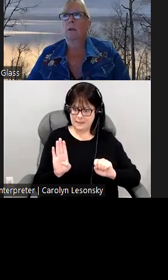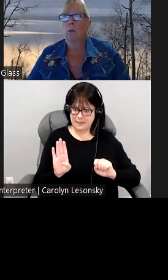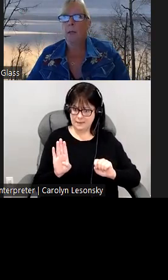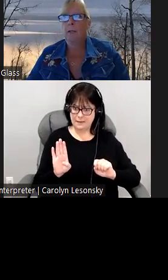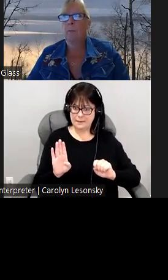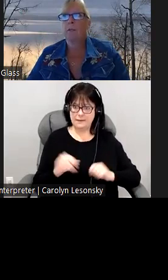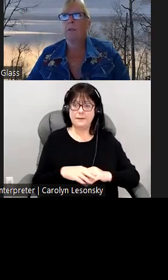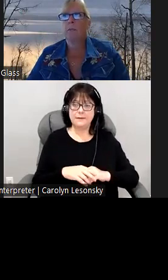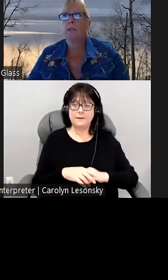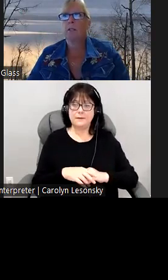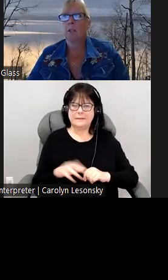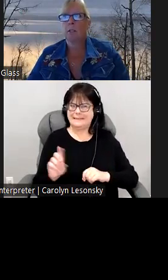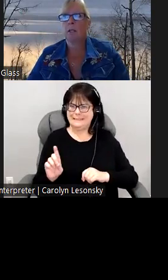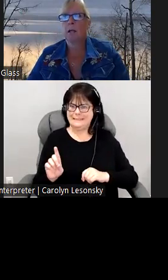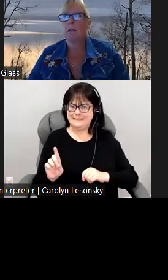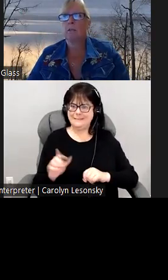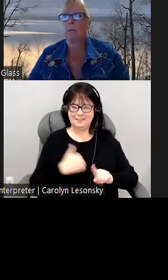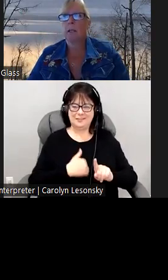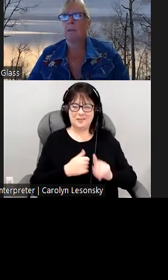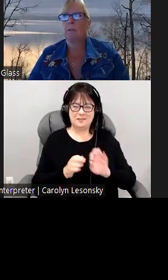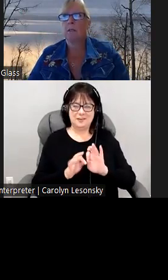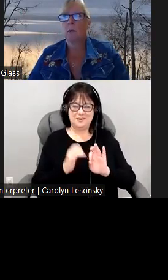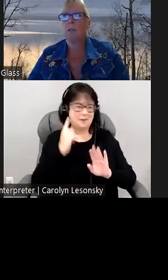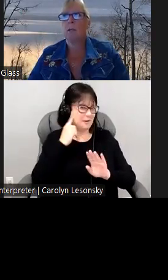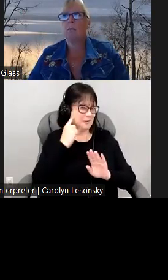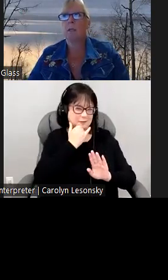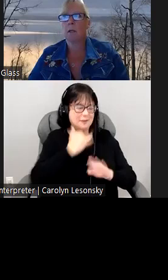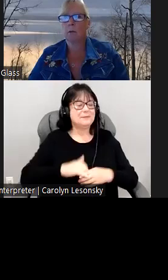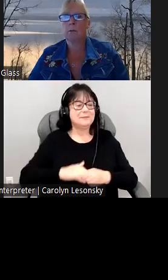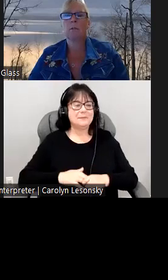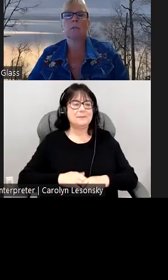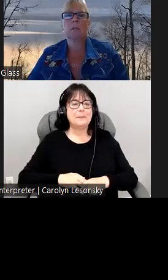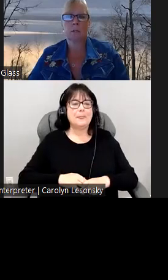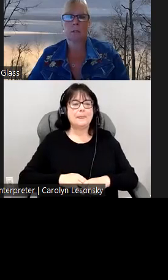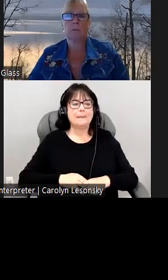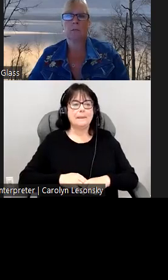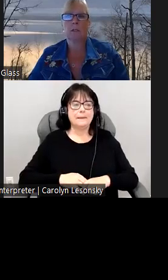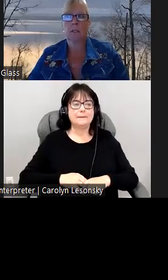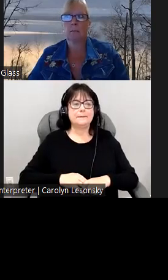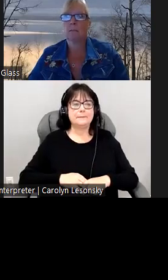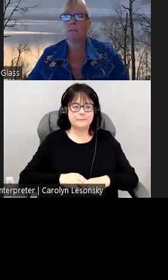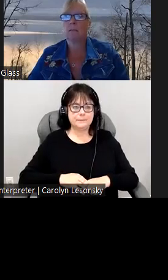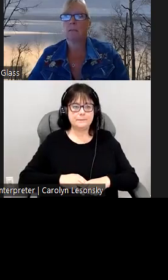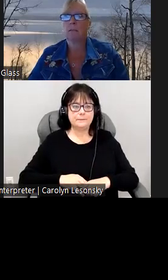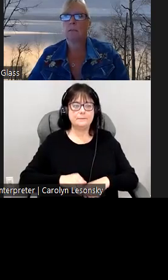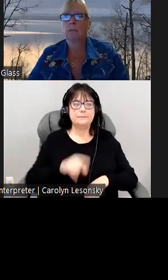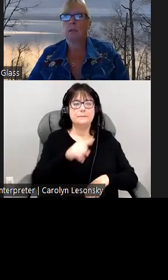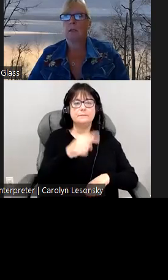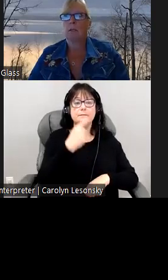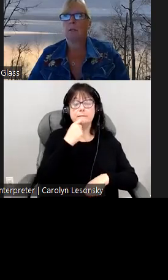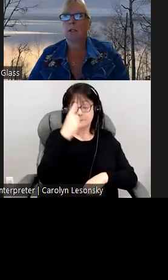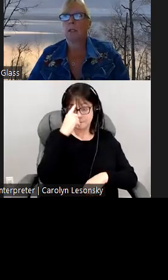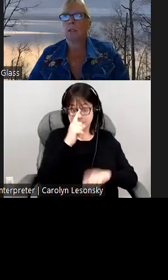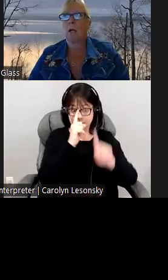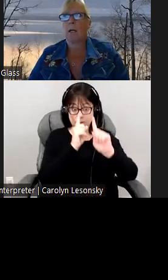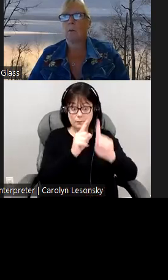The goal path numbers are based just on the active plans and the ones that have been closed in the current fiscal year.